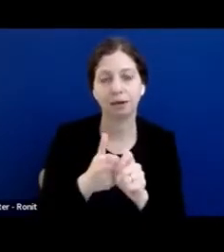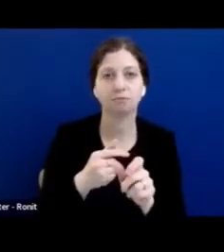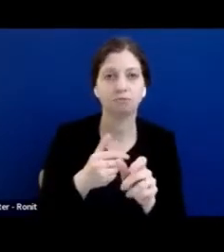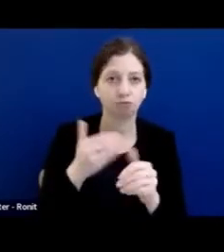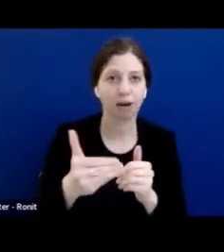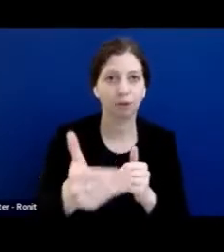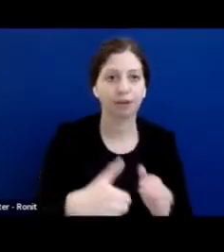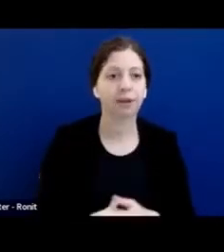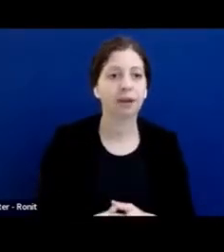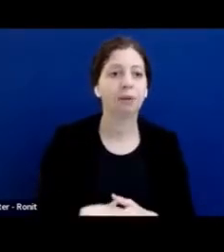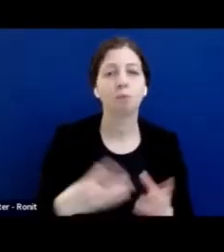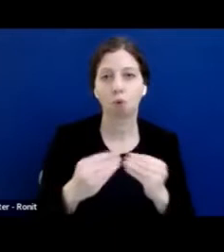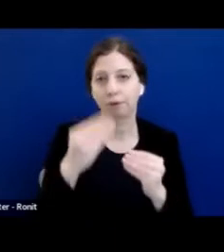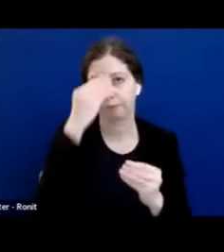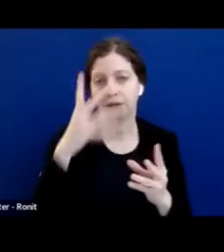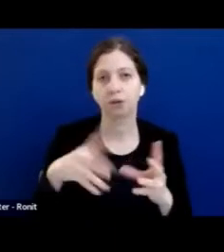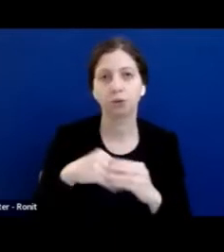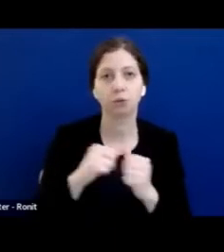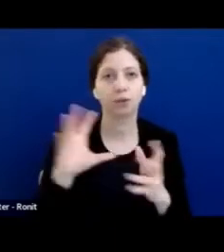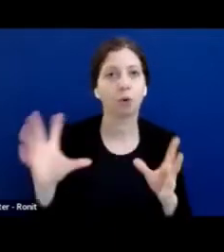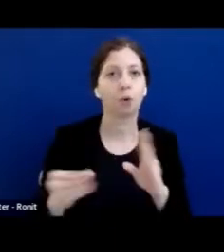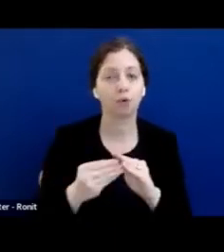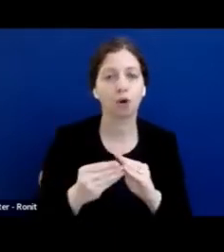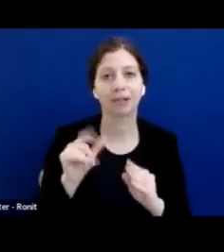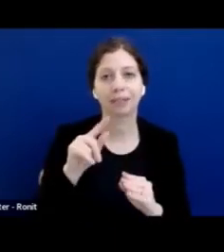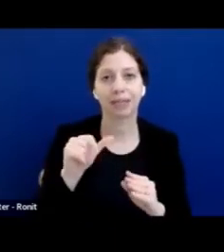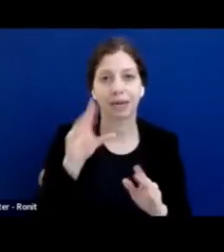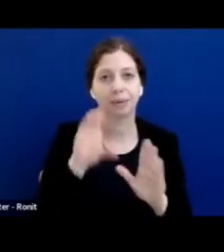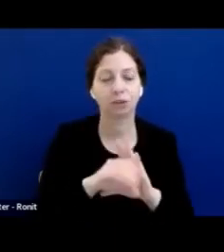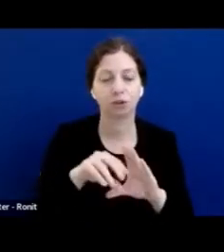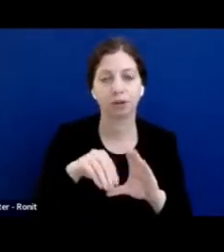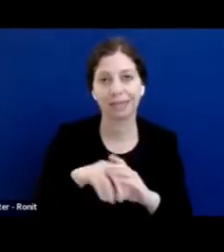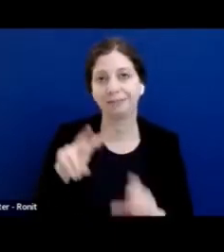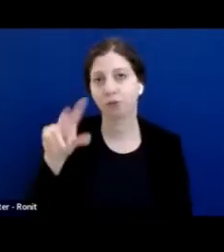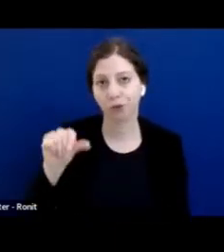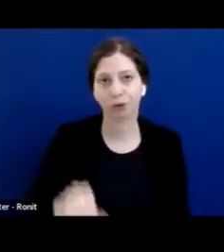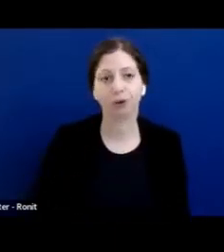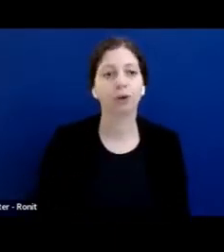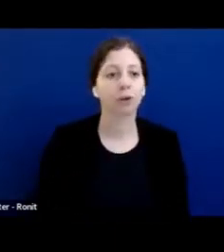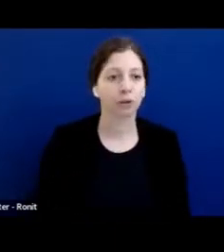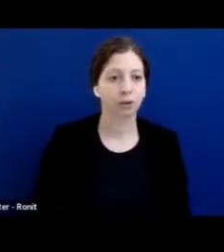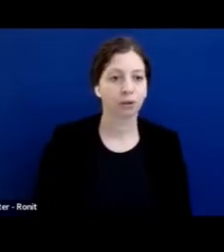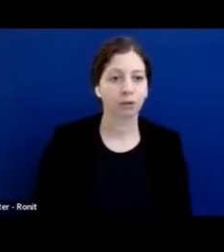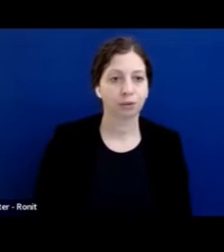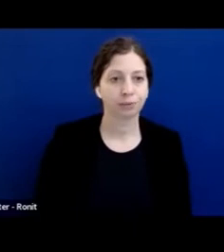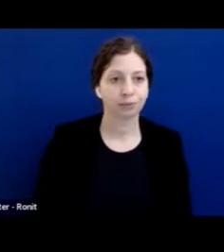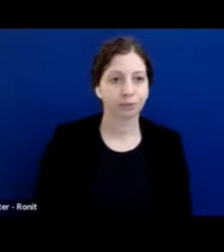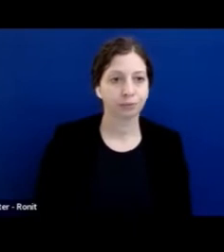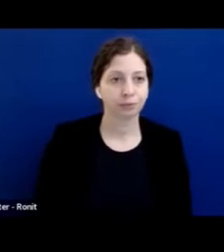of information to include in the overall data picture we're developing in Virginia. Slide, please.